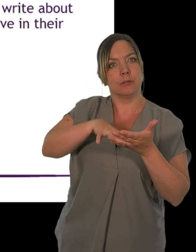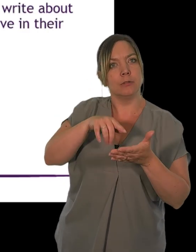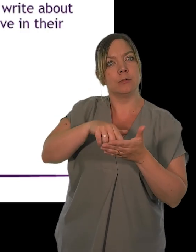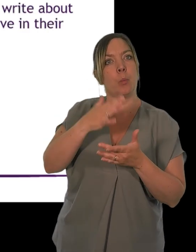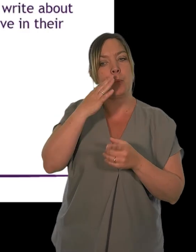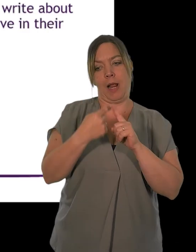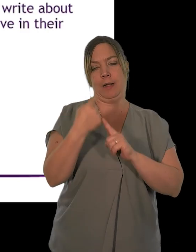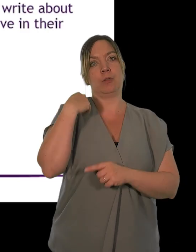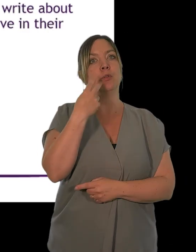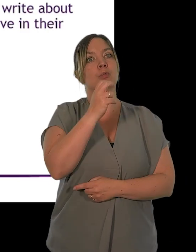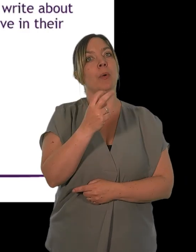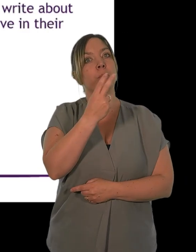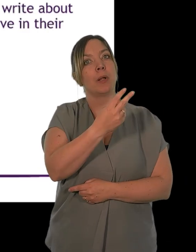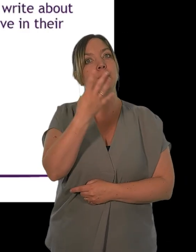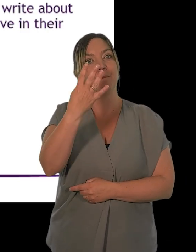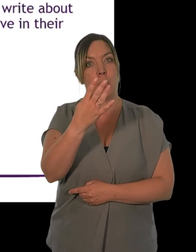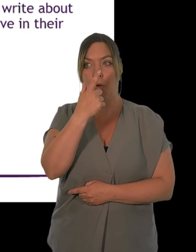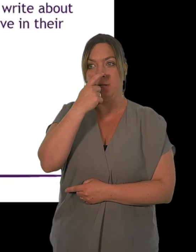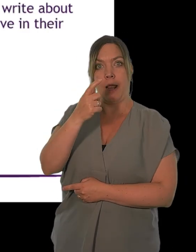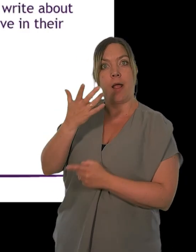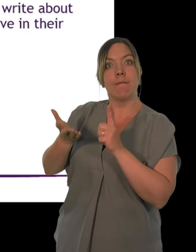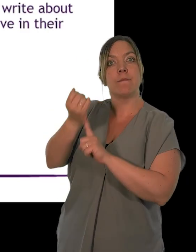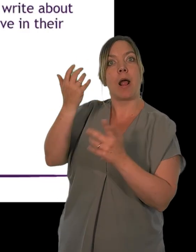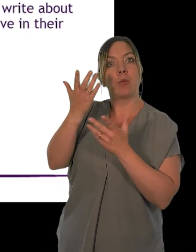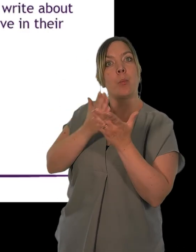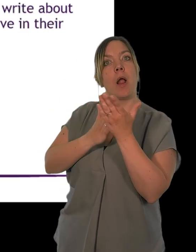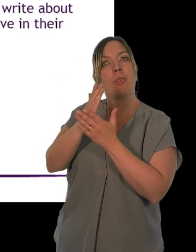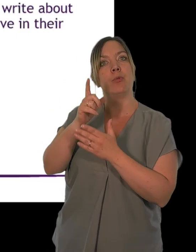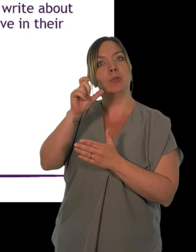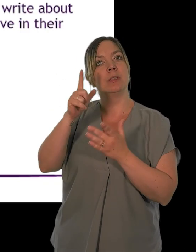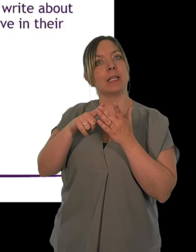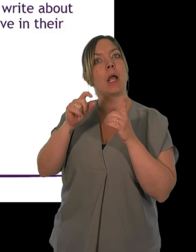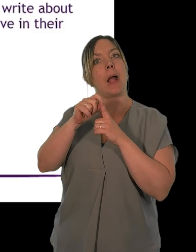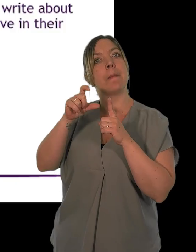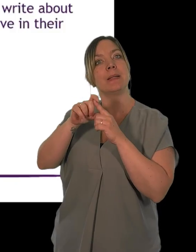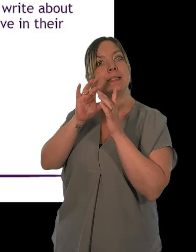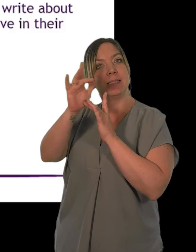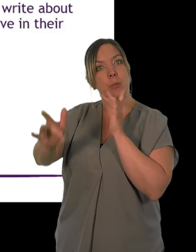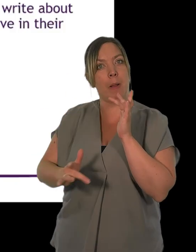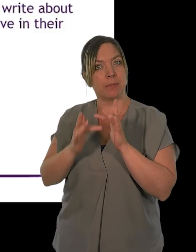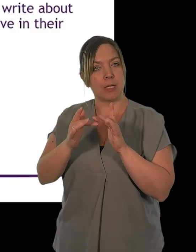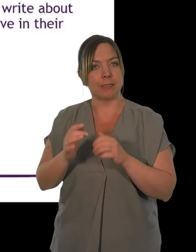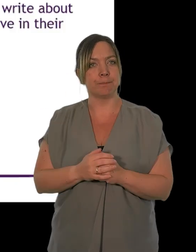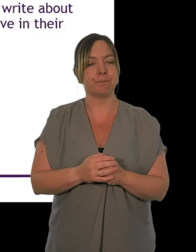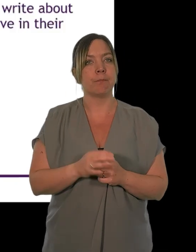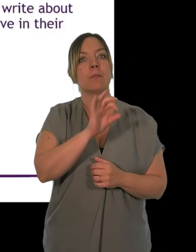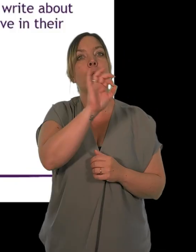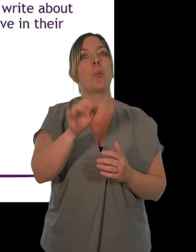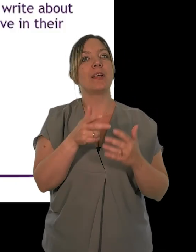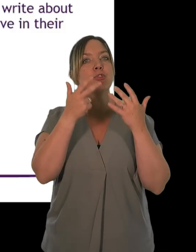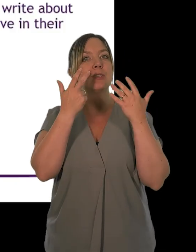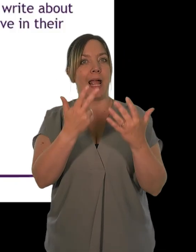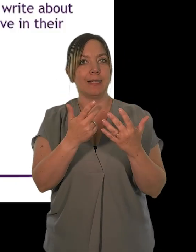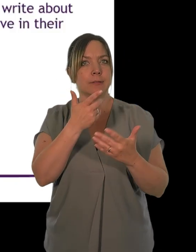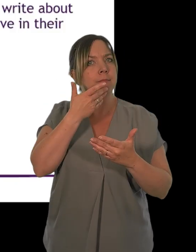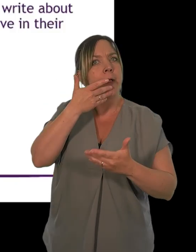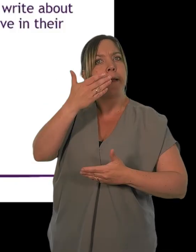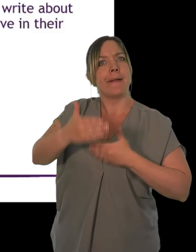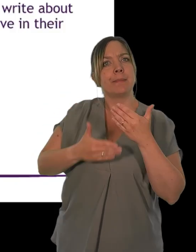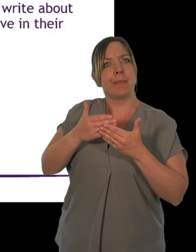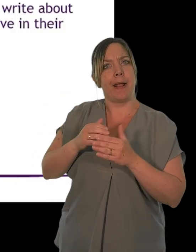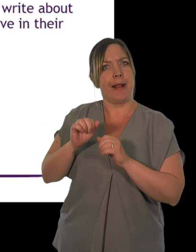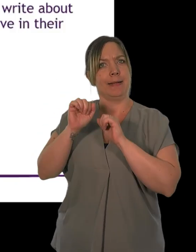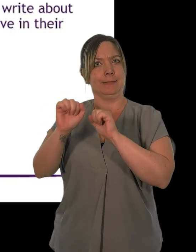is reflected through the stages of one model. Question 8 requires you to explain